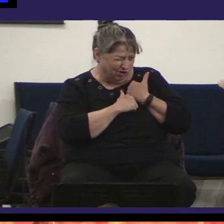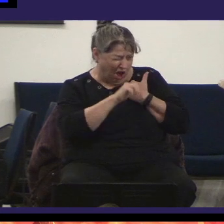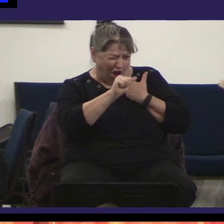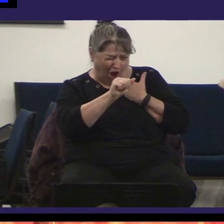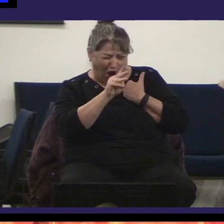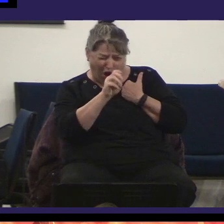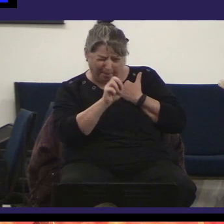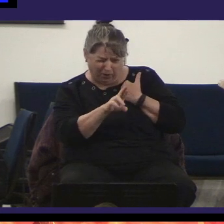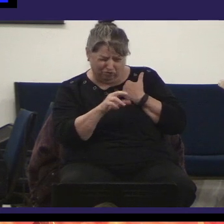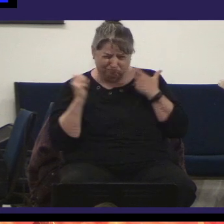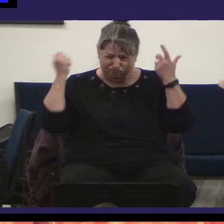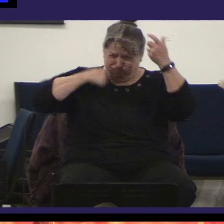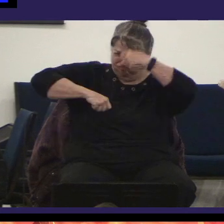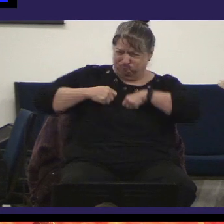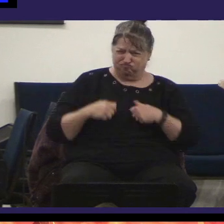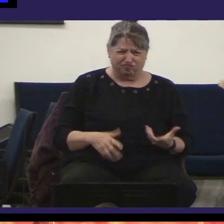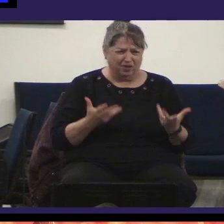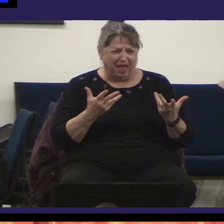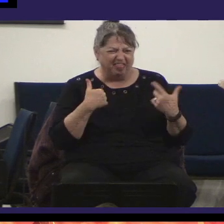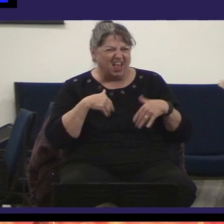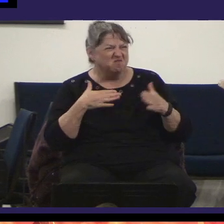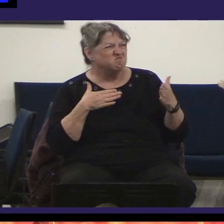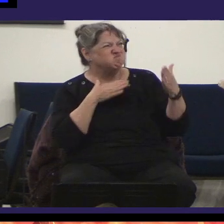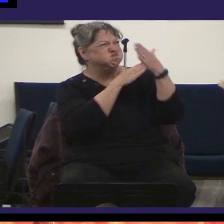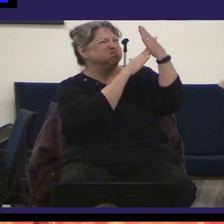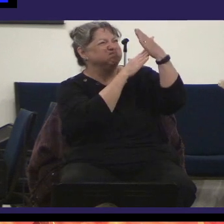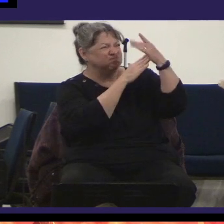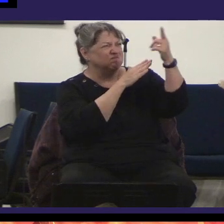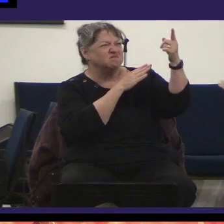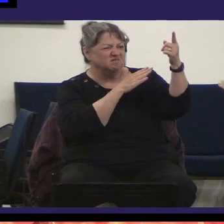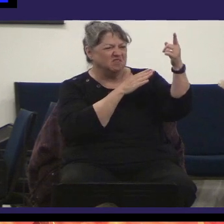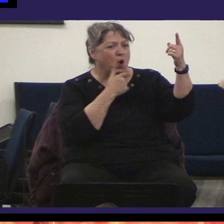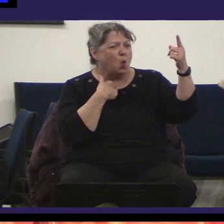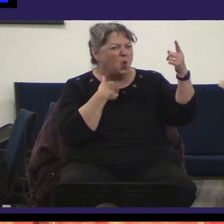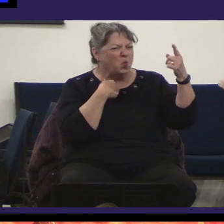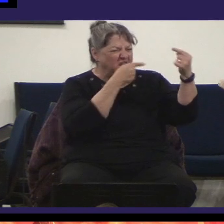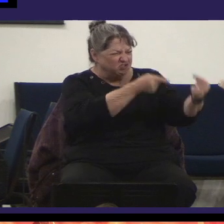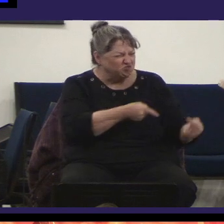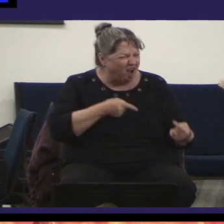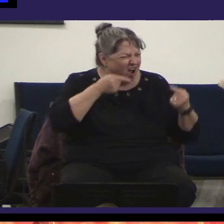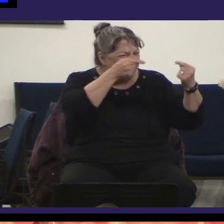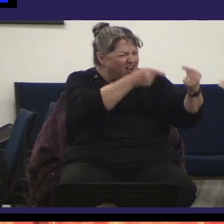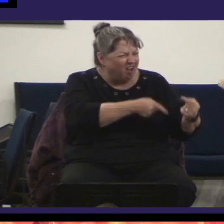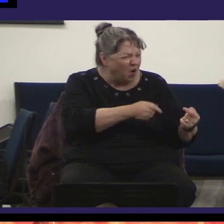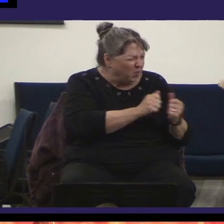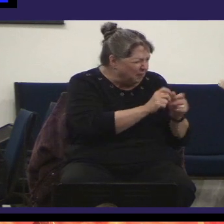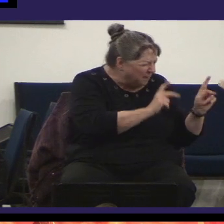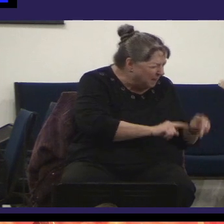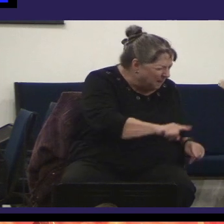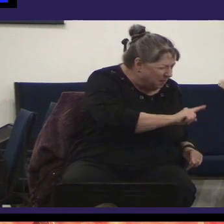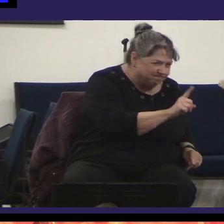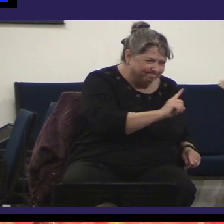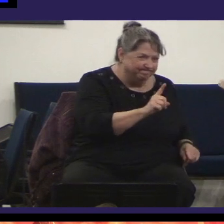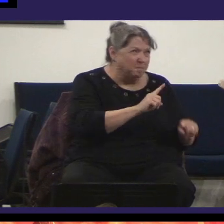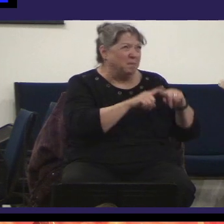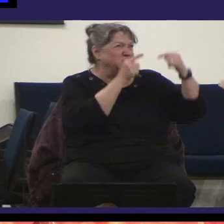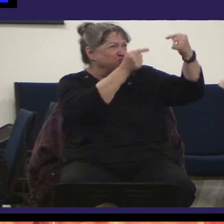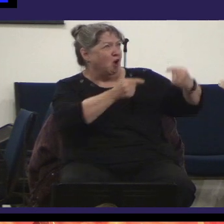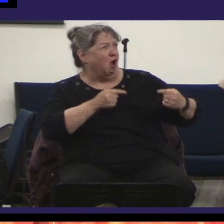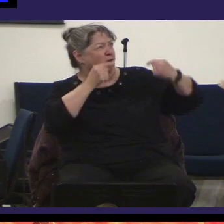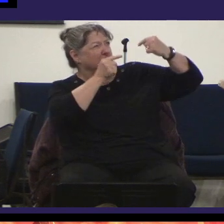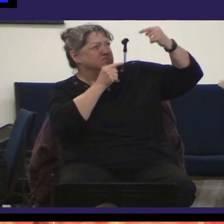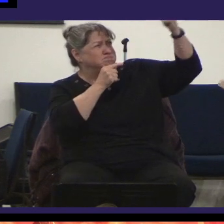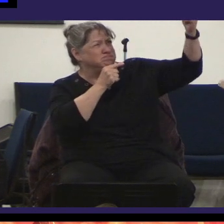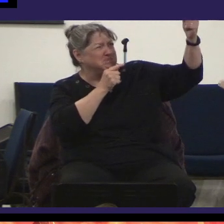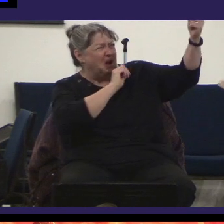our struggle is not against flesh and blood, but against the rulers, against the authorities, against the powers of